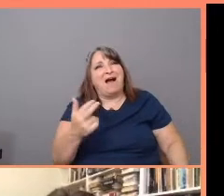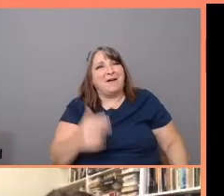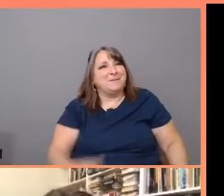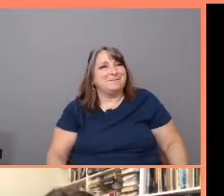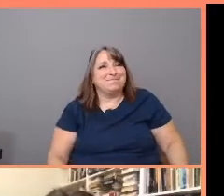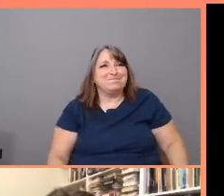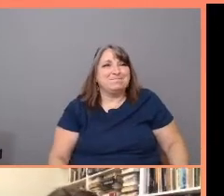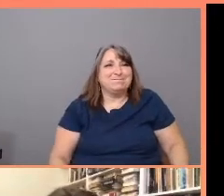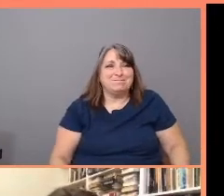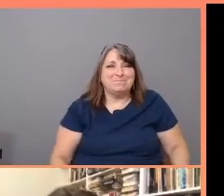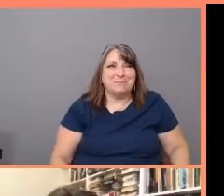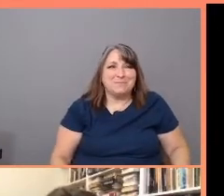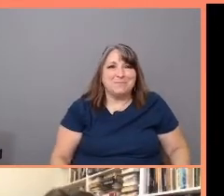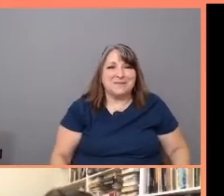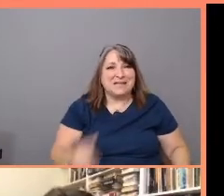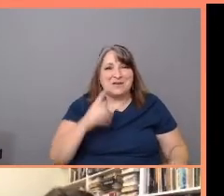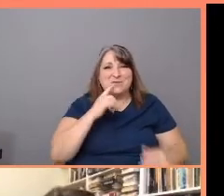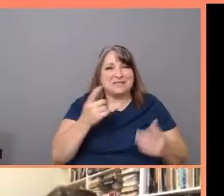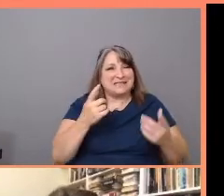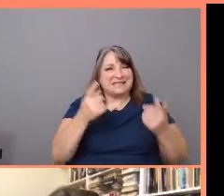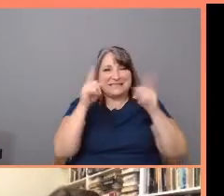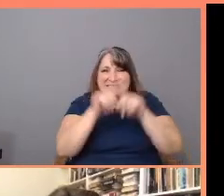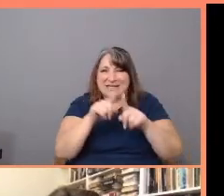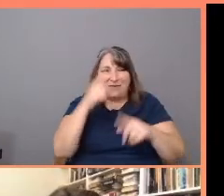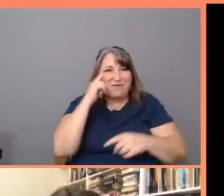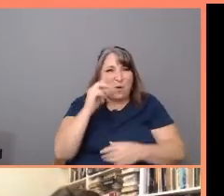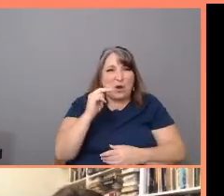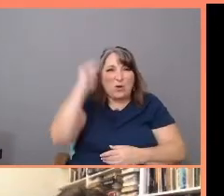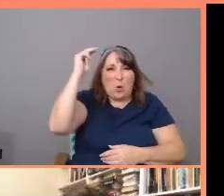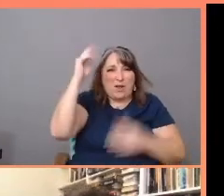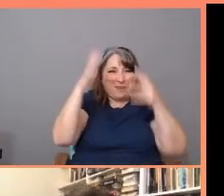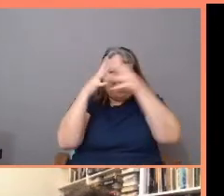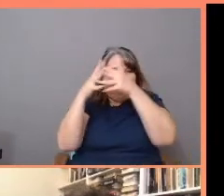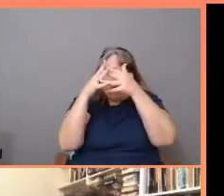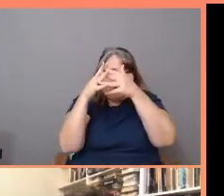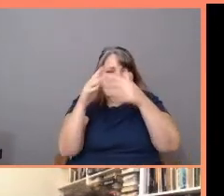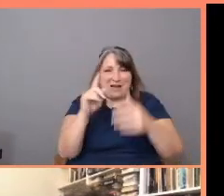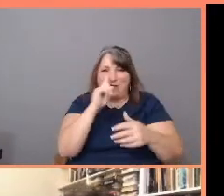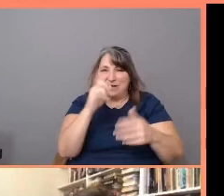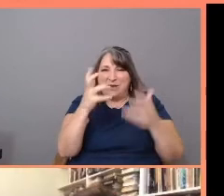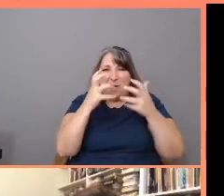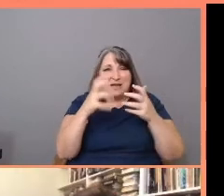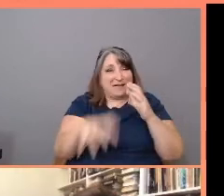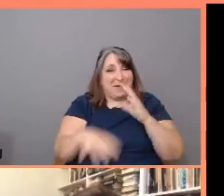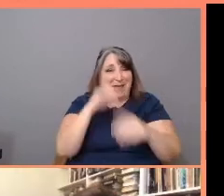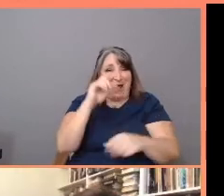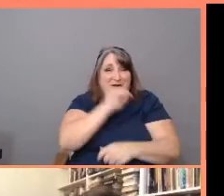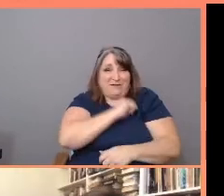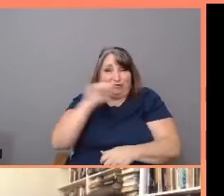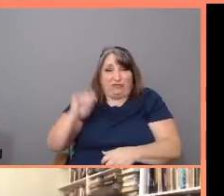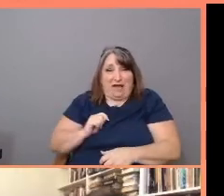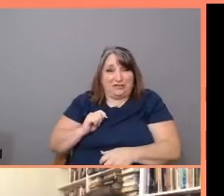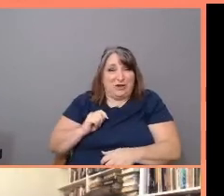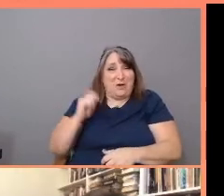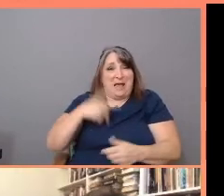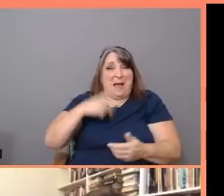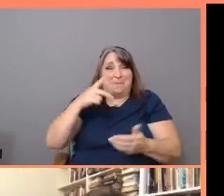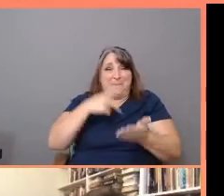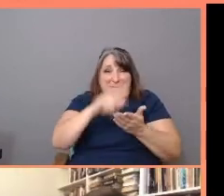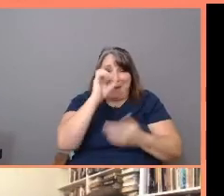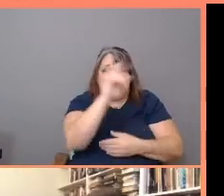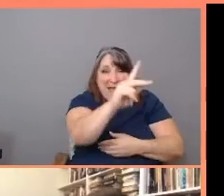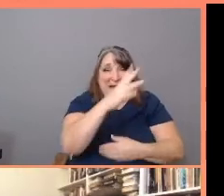was a deal for North America, and I just really wanted to come out of Toronto and pay back my investors. I thought that would